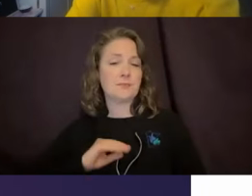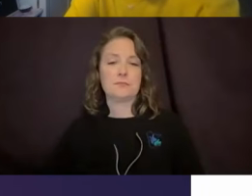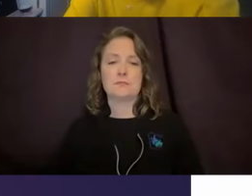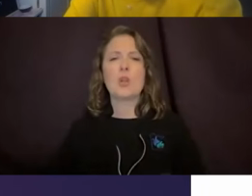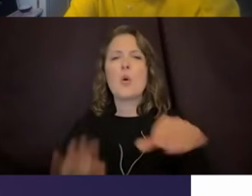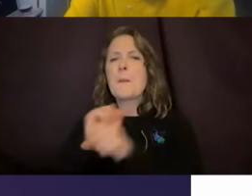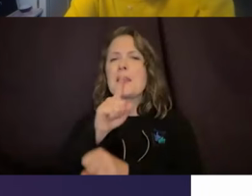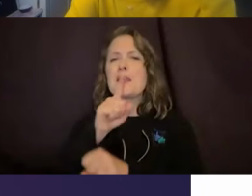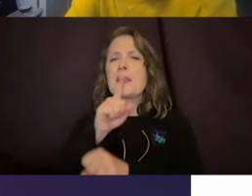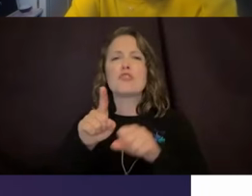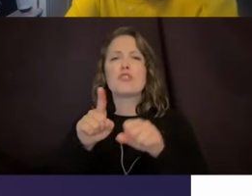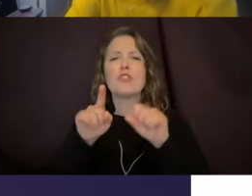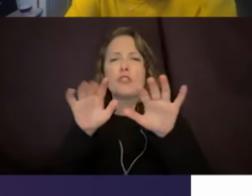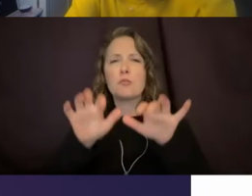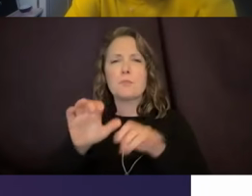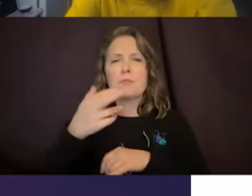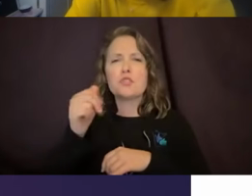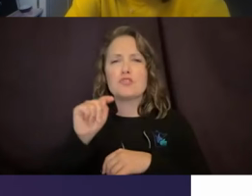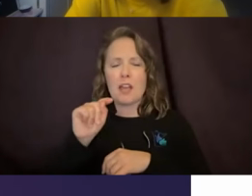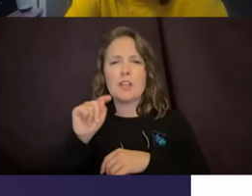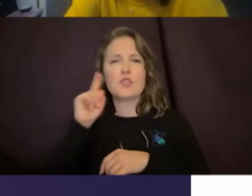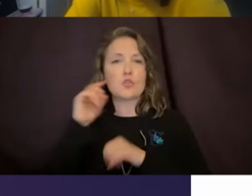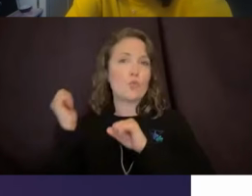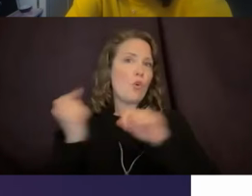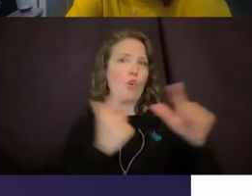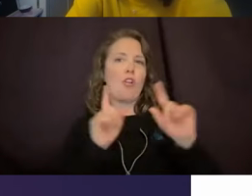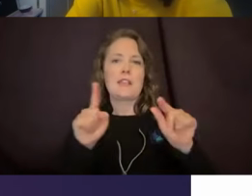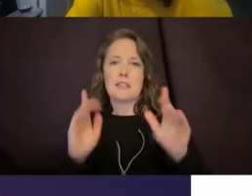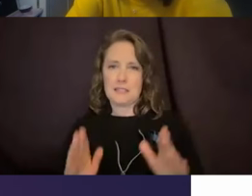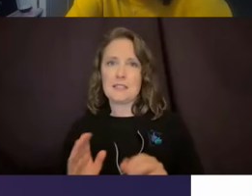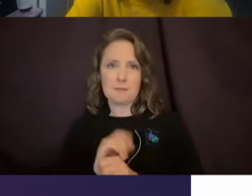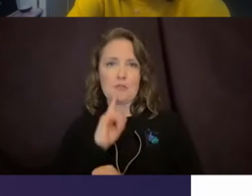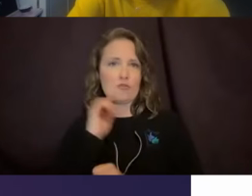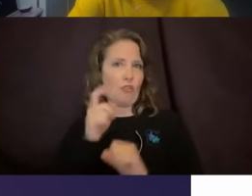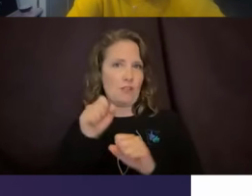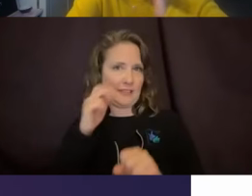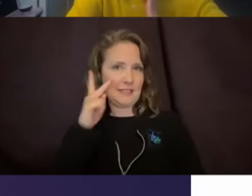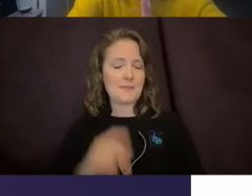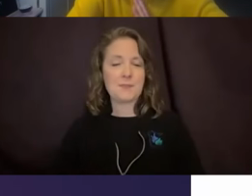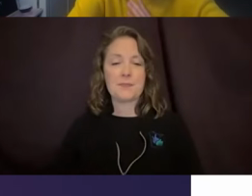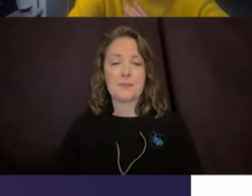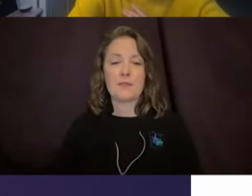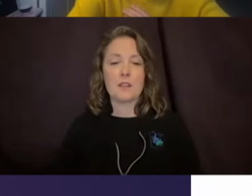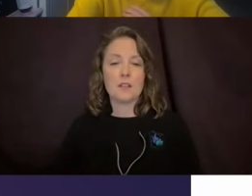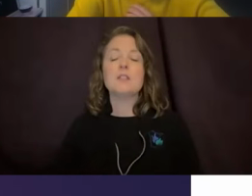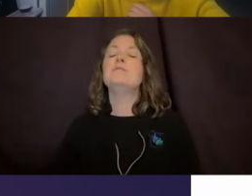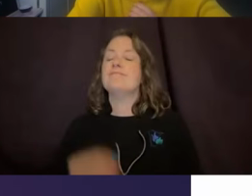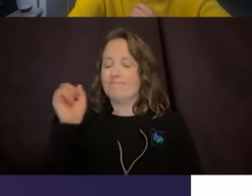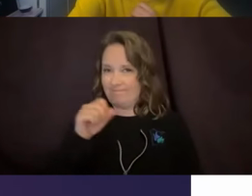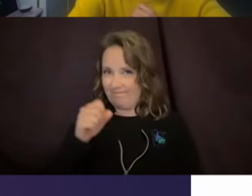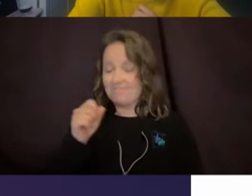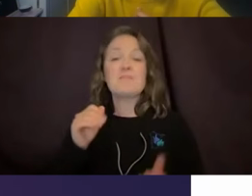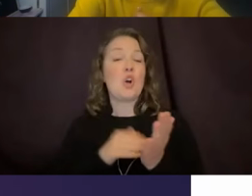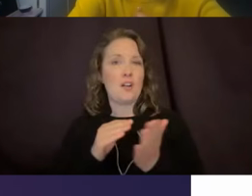to all panelists and attendees too, so we can see as well. But getting other people mad is dangerous. I think that's a huge one too, of like not